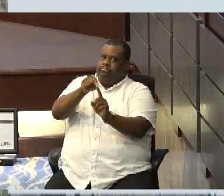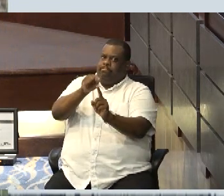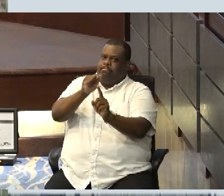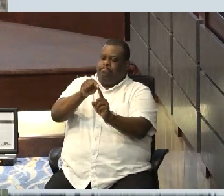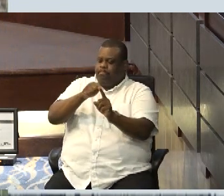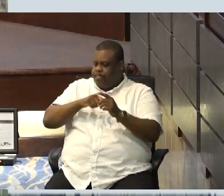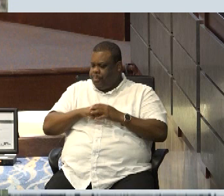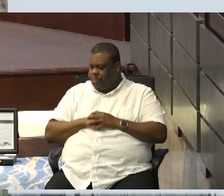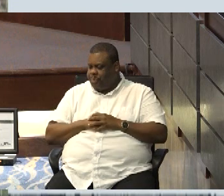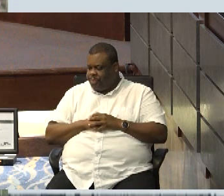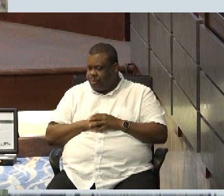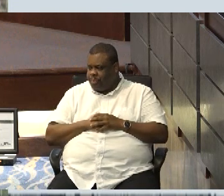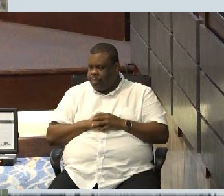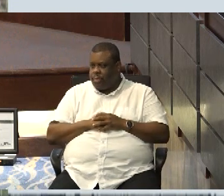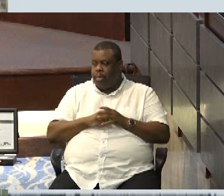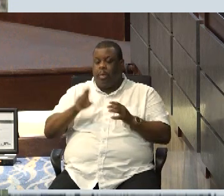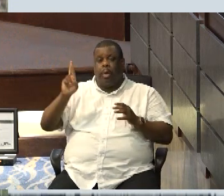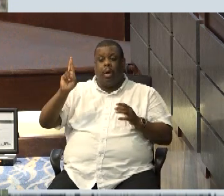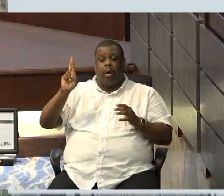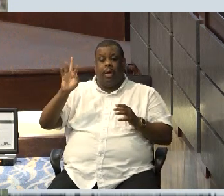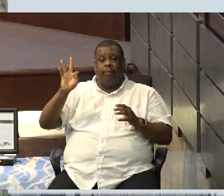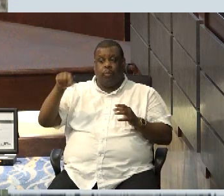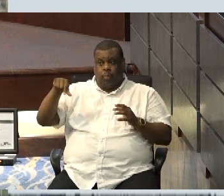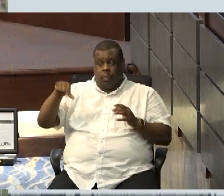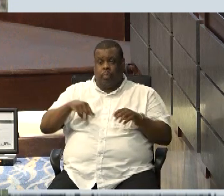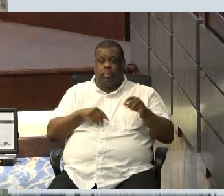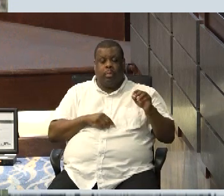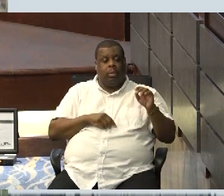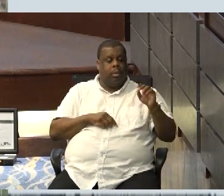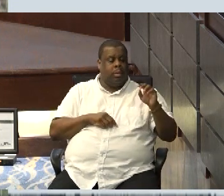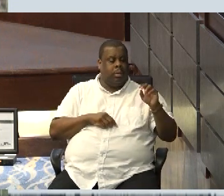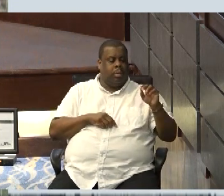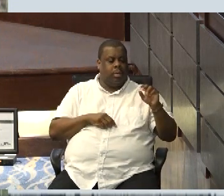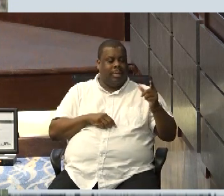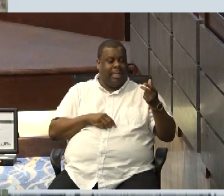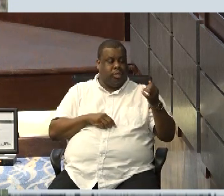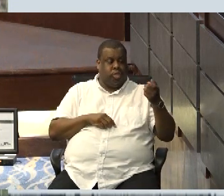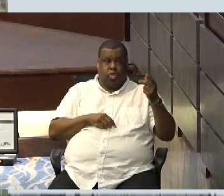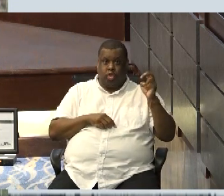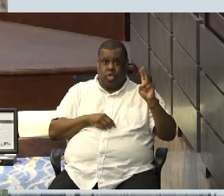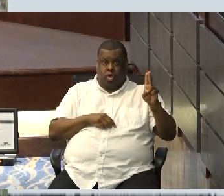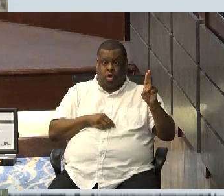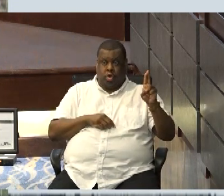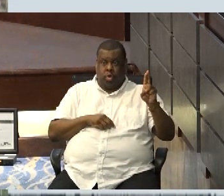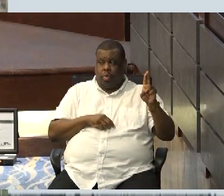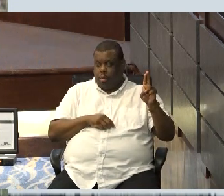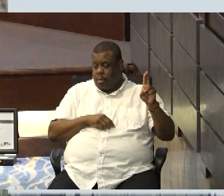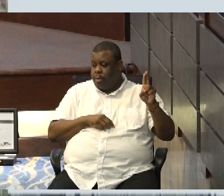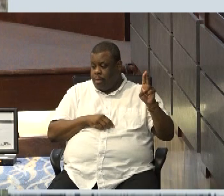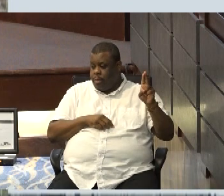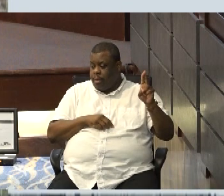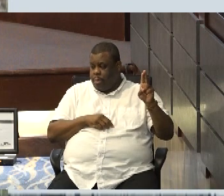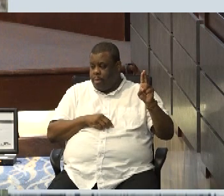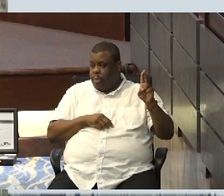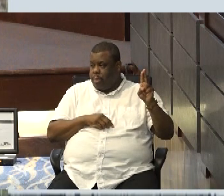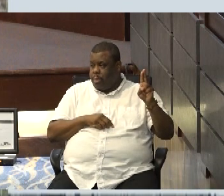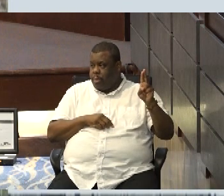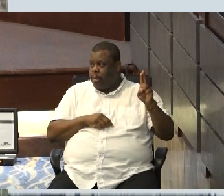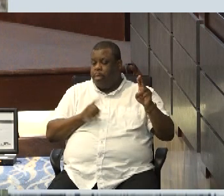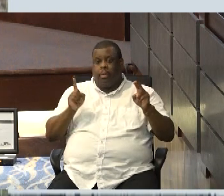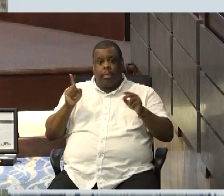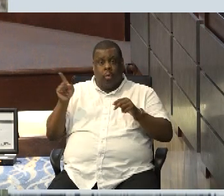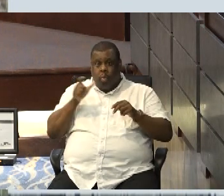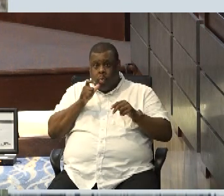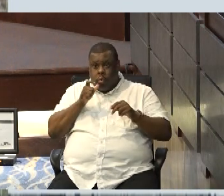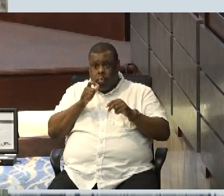effort and the issuance of the RFQ, a really crucial and dynamic tool was being developed by our very own Jeremy Pacina